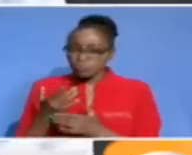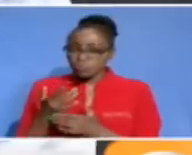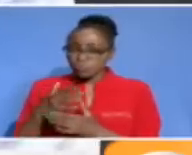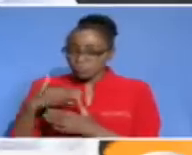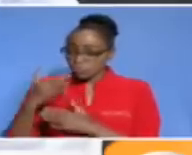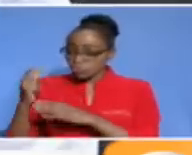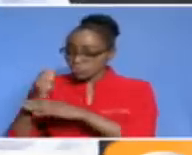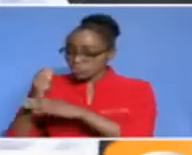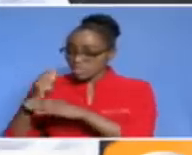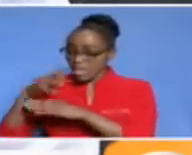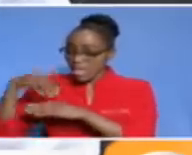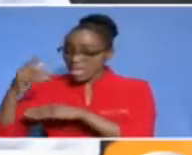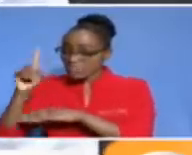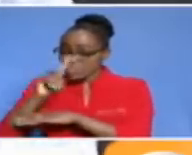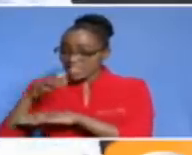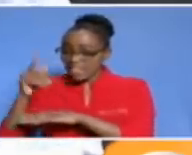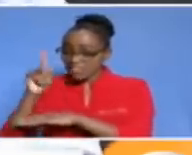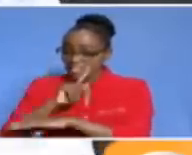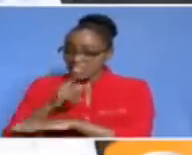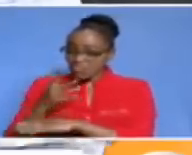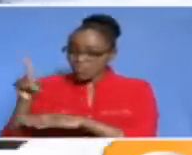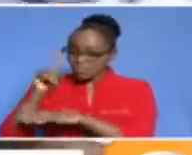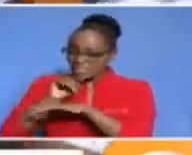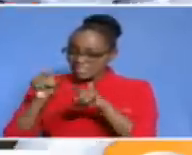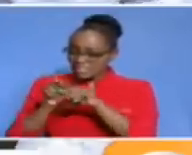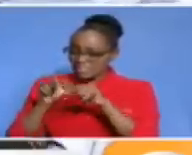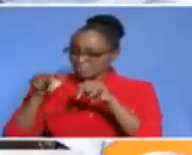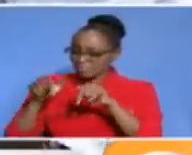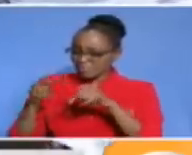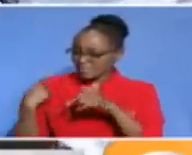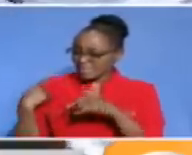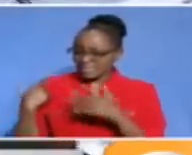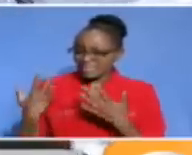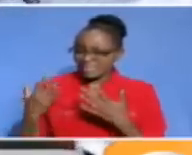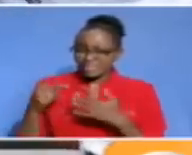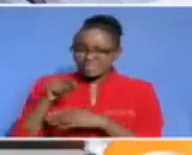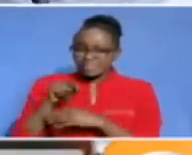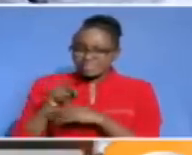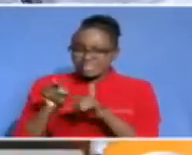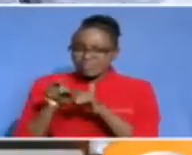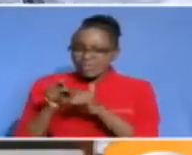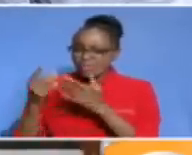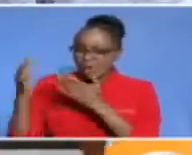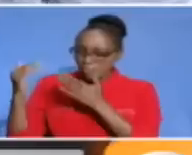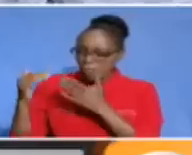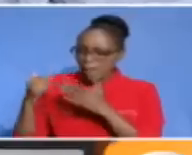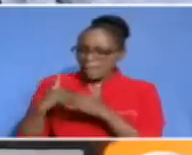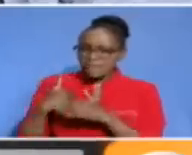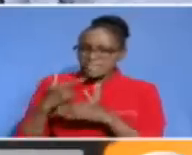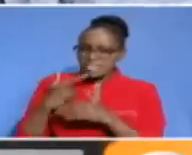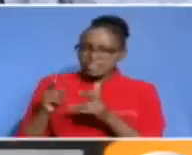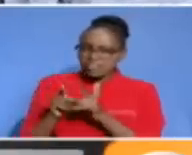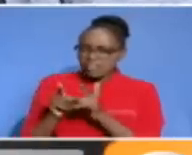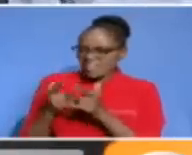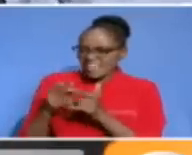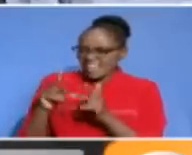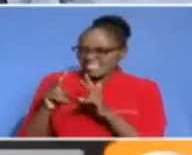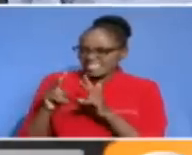do you train every day for days like this? Is this what you look forward to? And I'm not saying that in a facetious